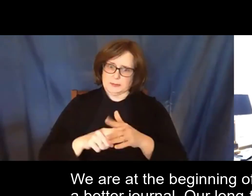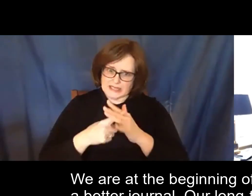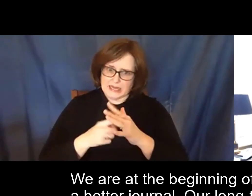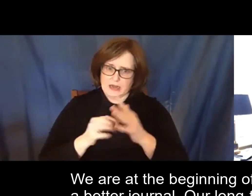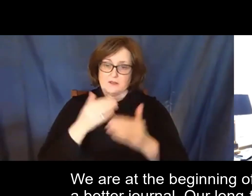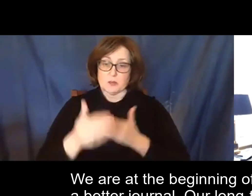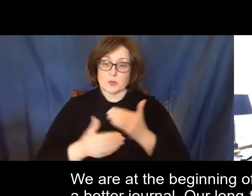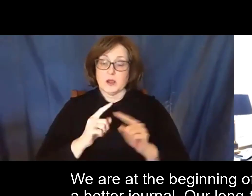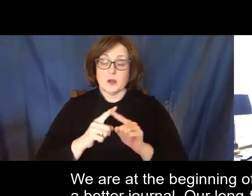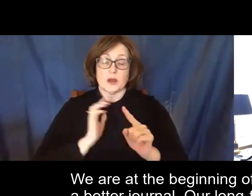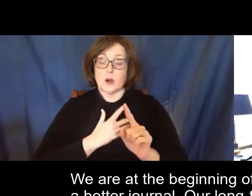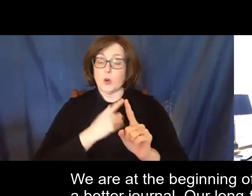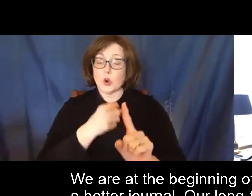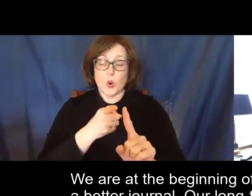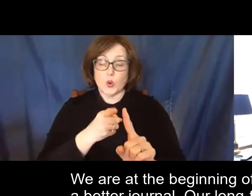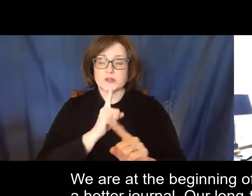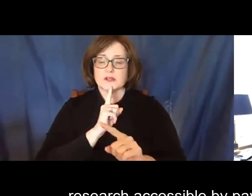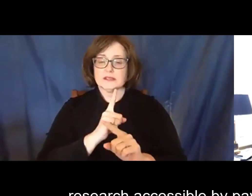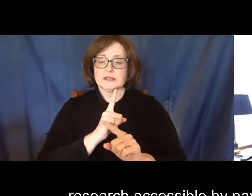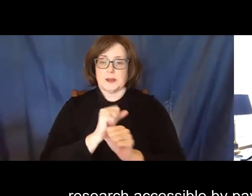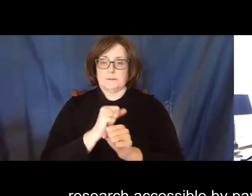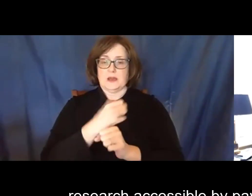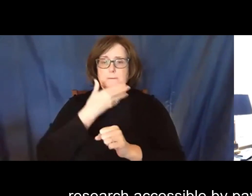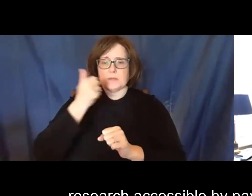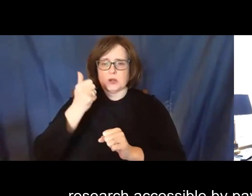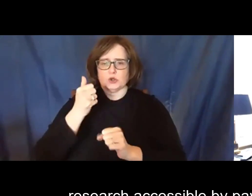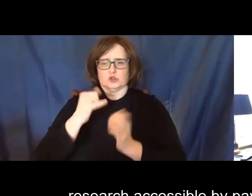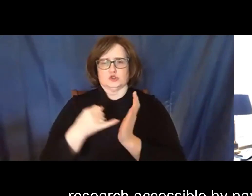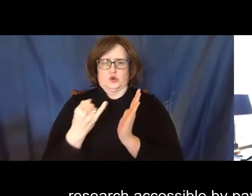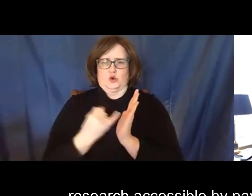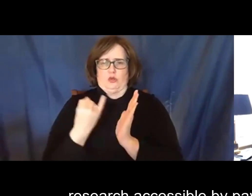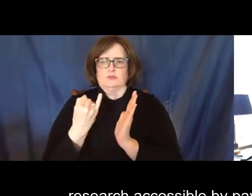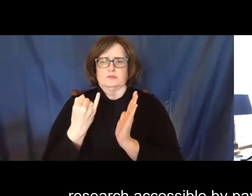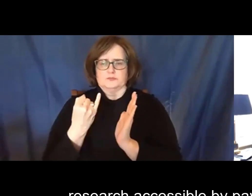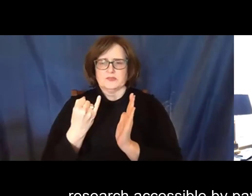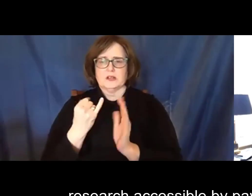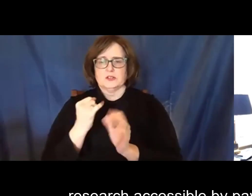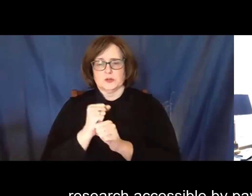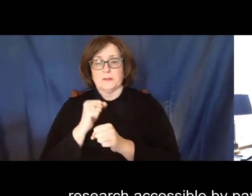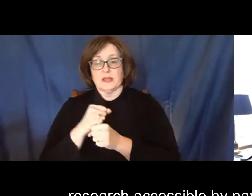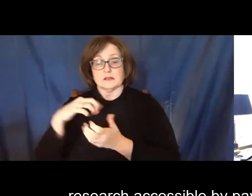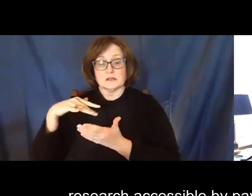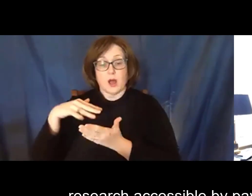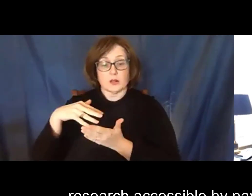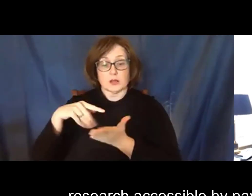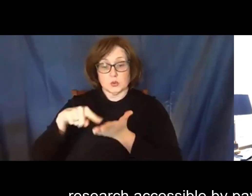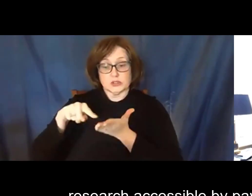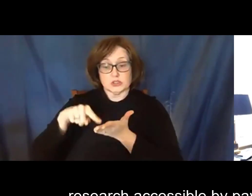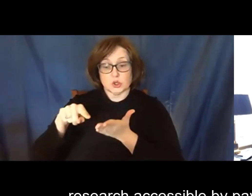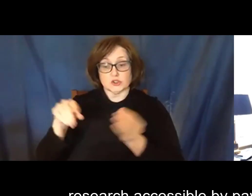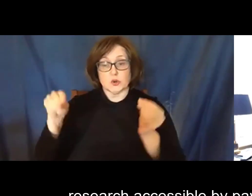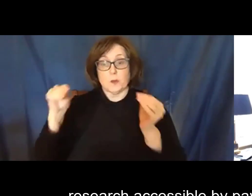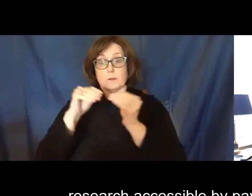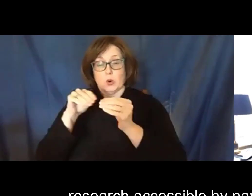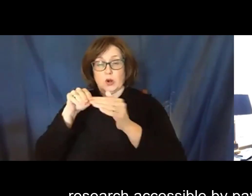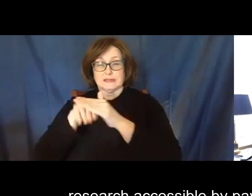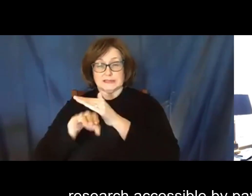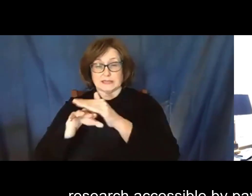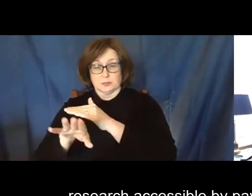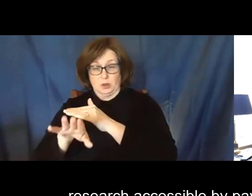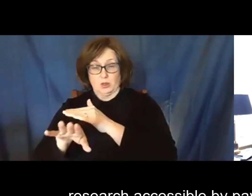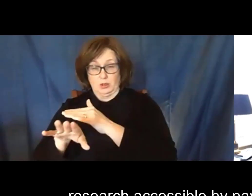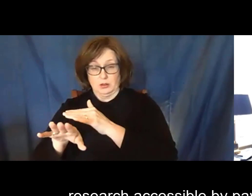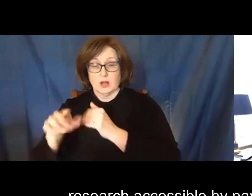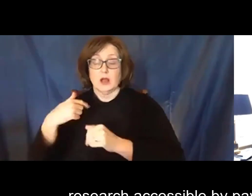long-term goal is to make creative and scholarly research accessible by paying our contributors, peer reviewers,